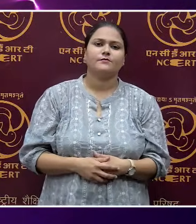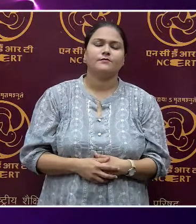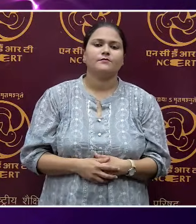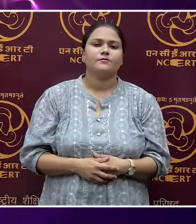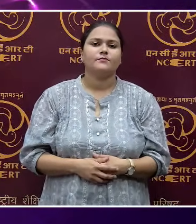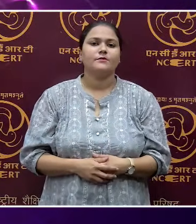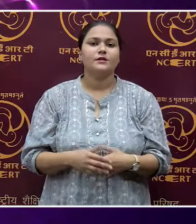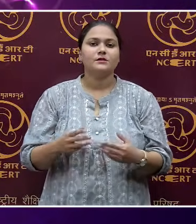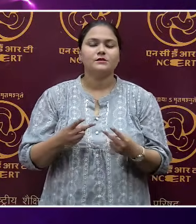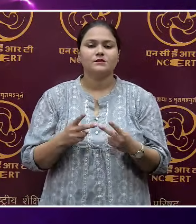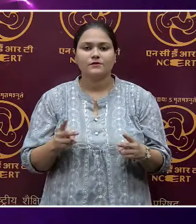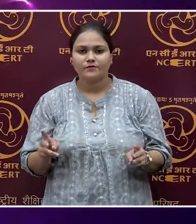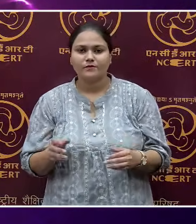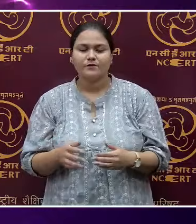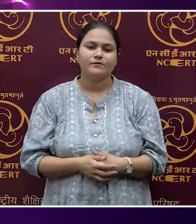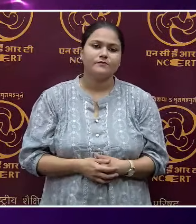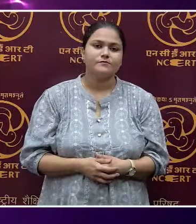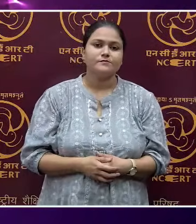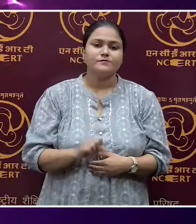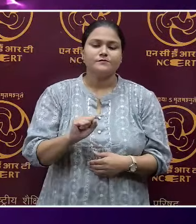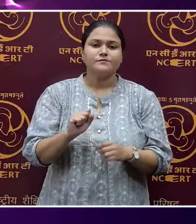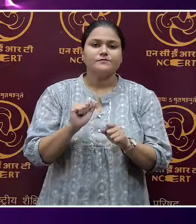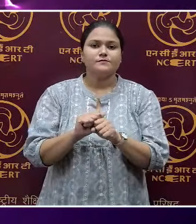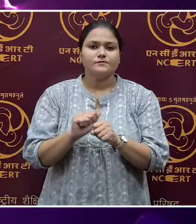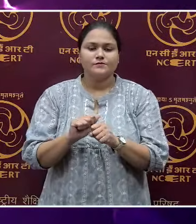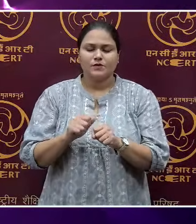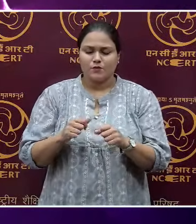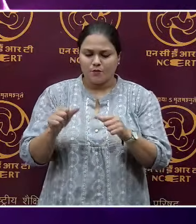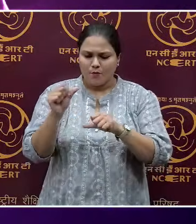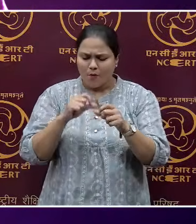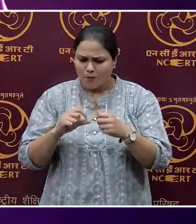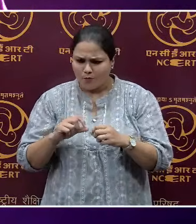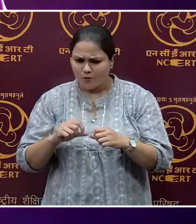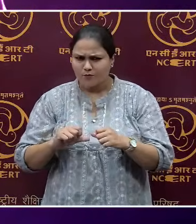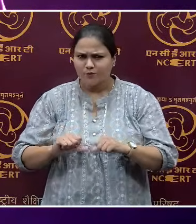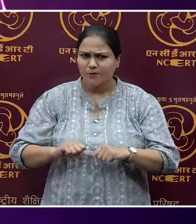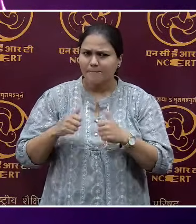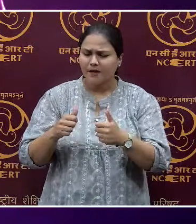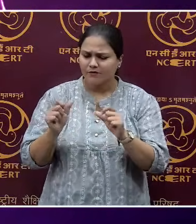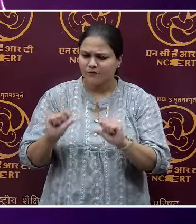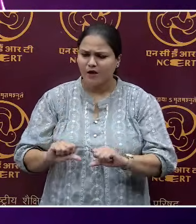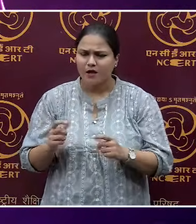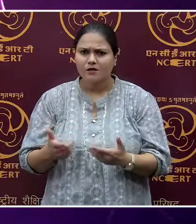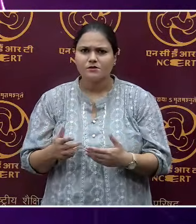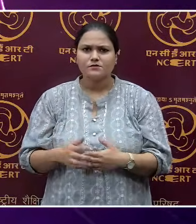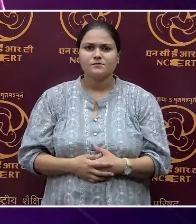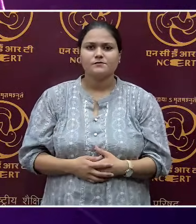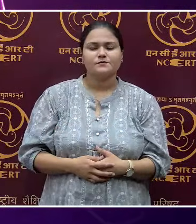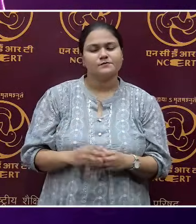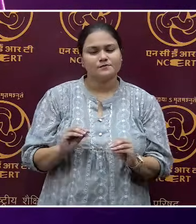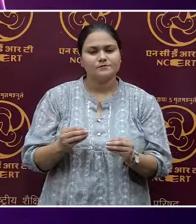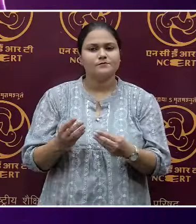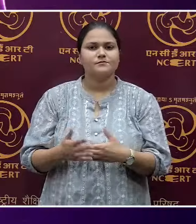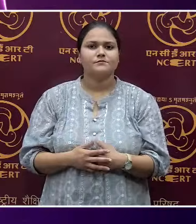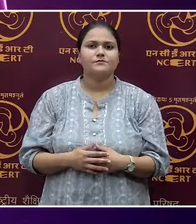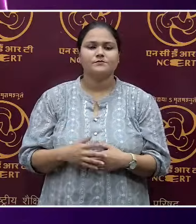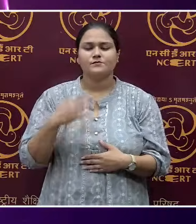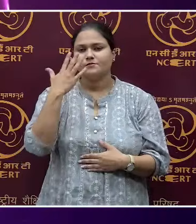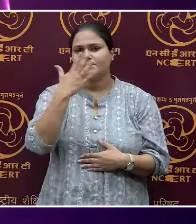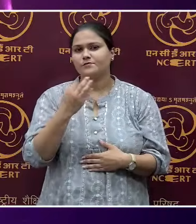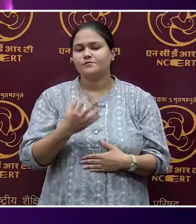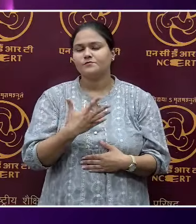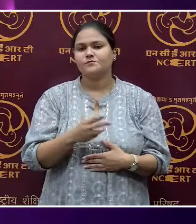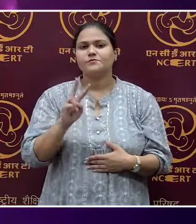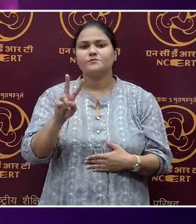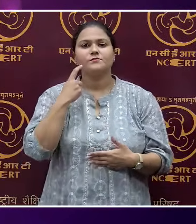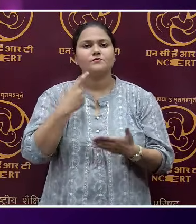perform simulations, you can check the results, you can get the results with accuracy and precision. That's the beauty of virtual labs, and